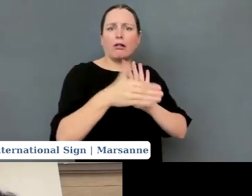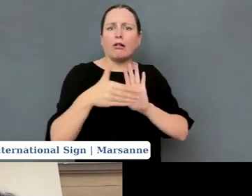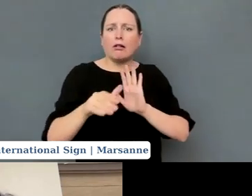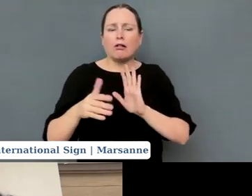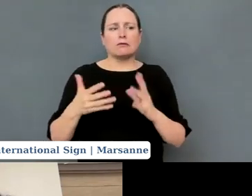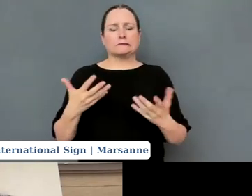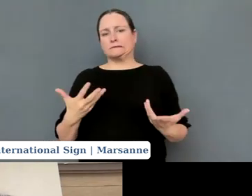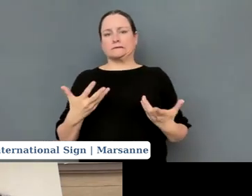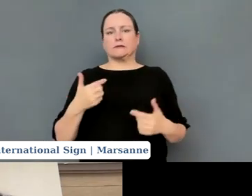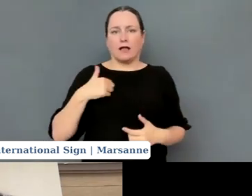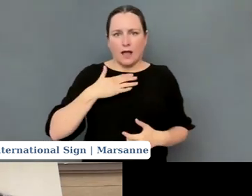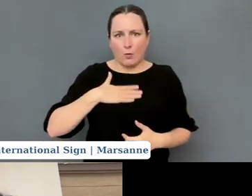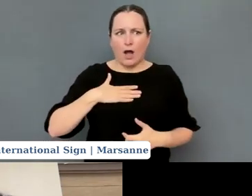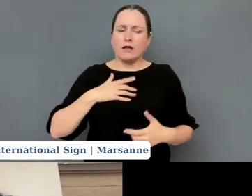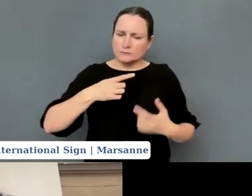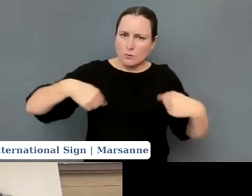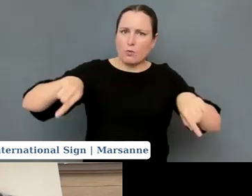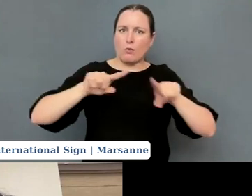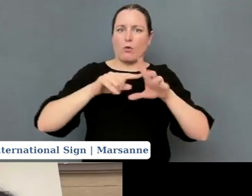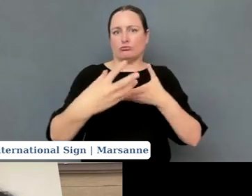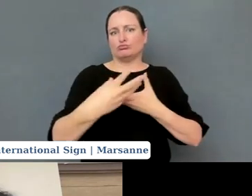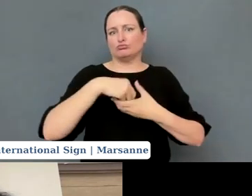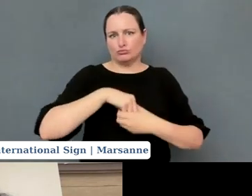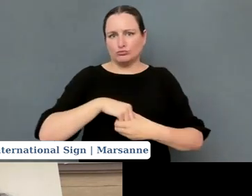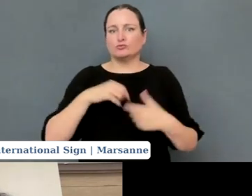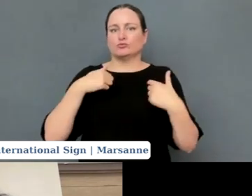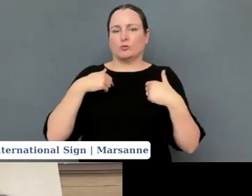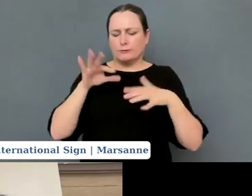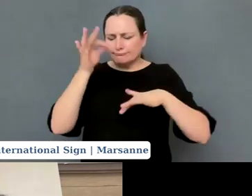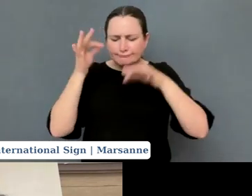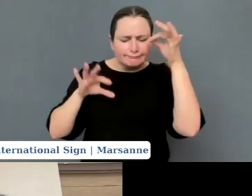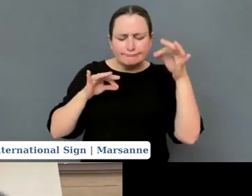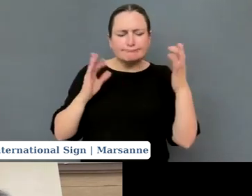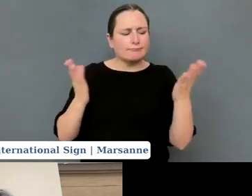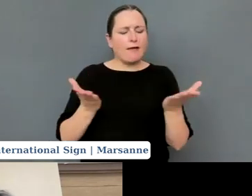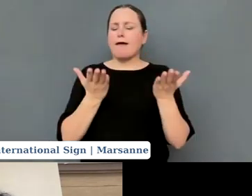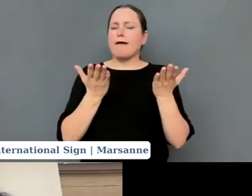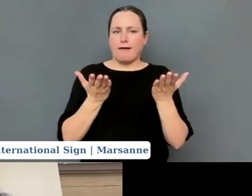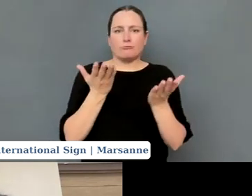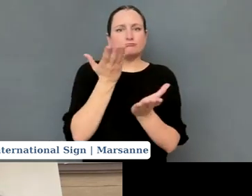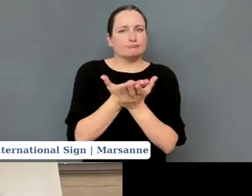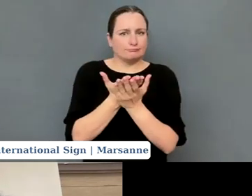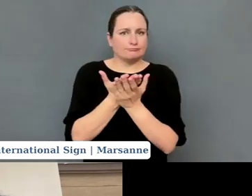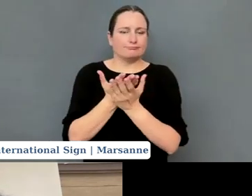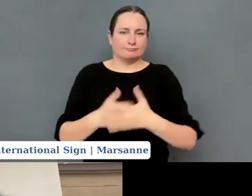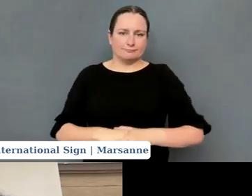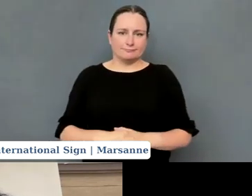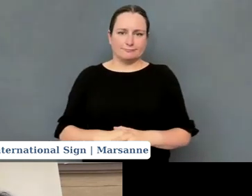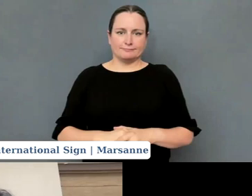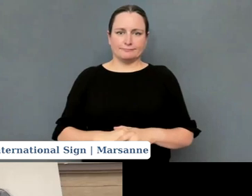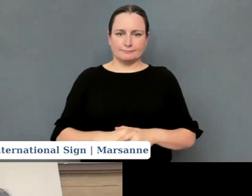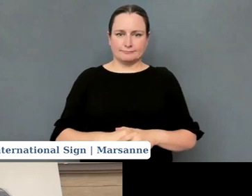most important thing that we will do, that we advocate for multi-time